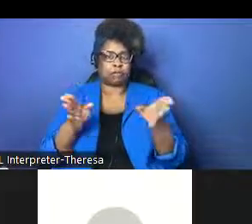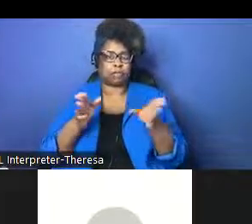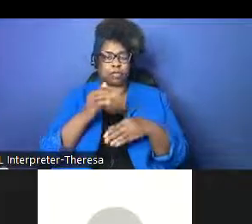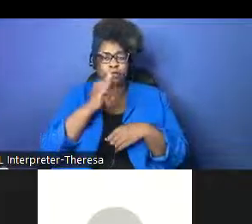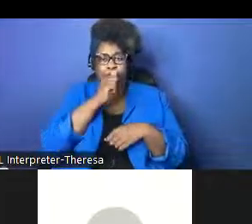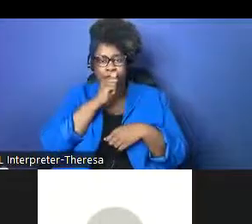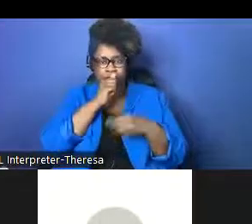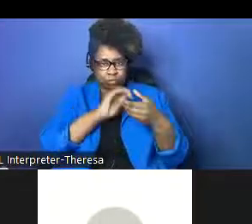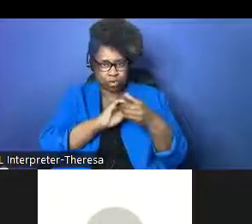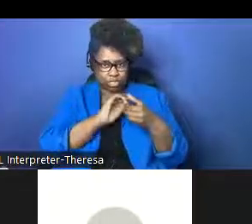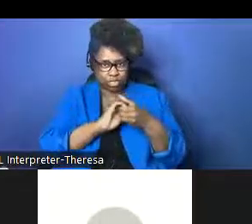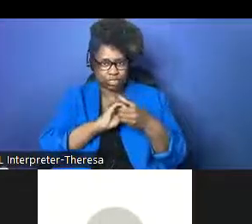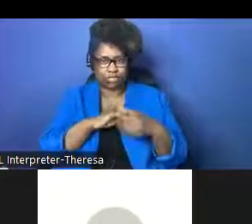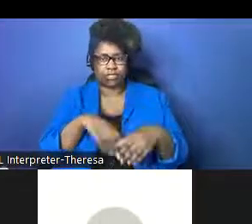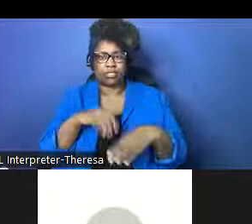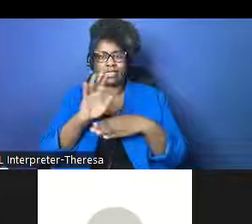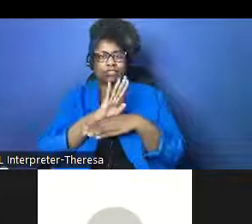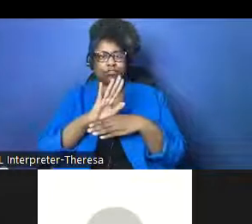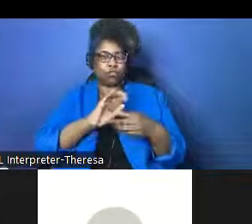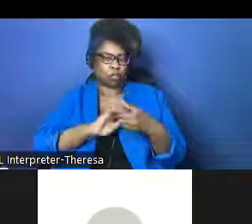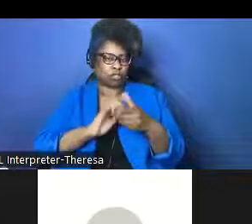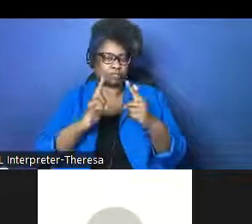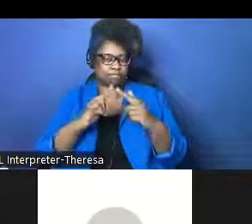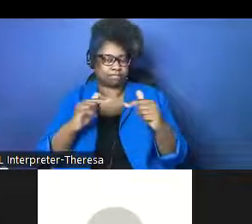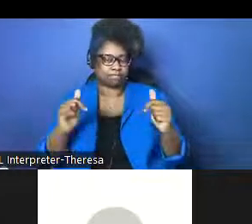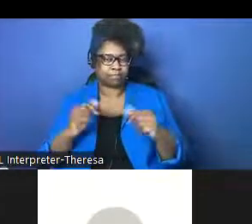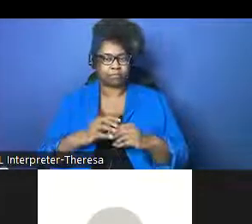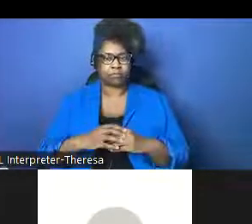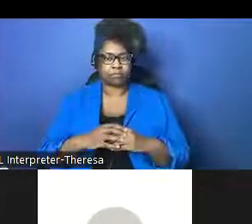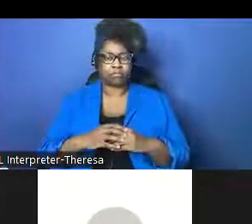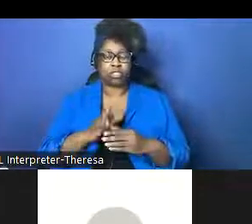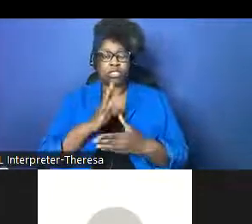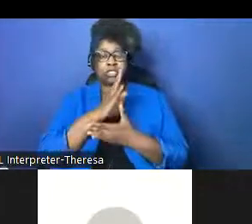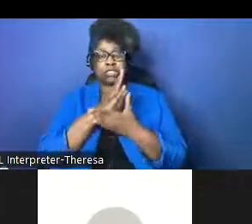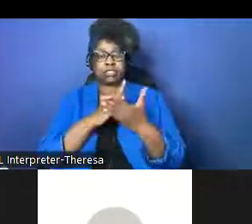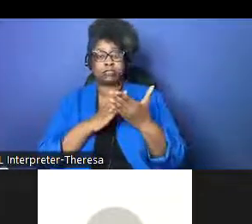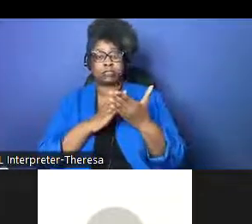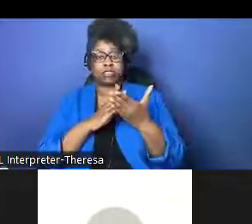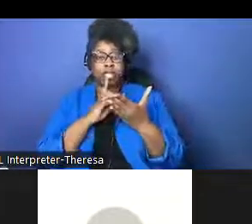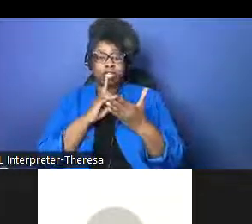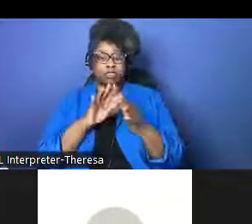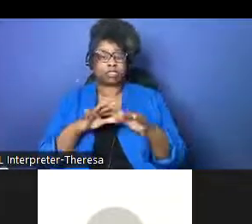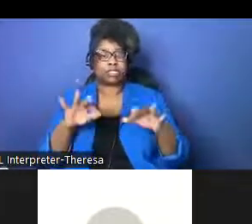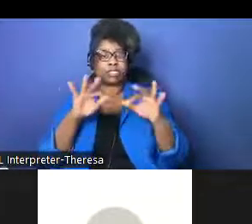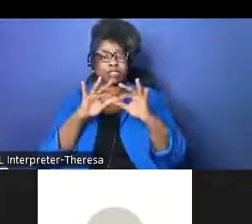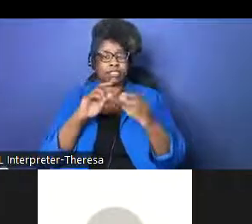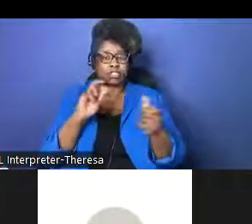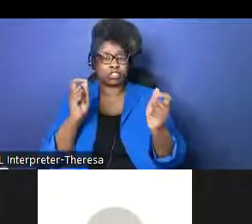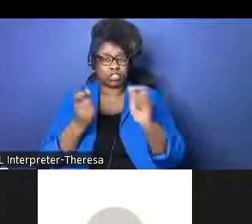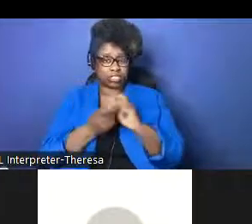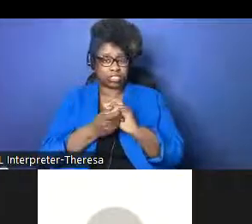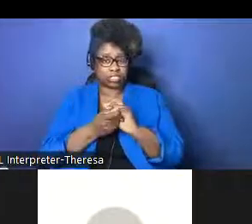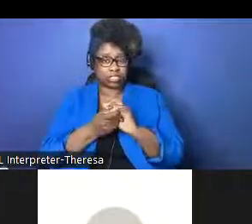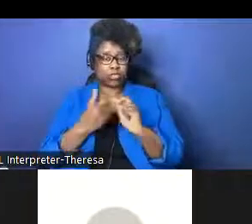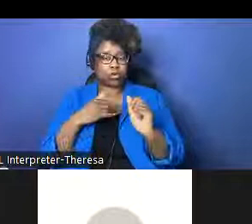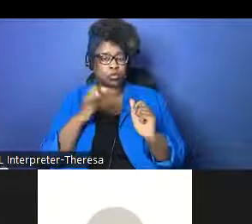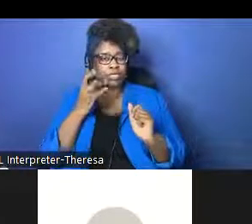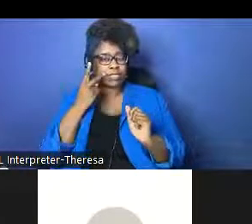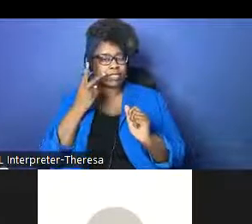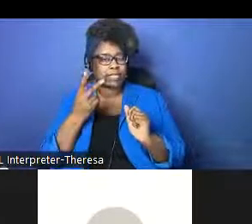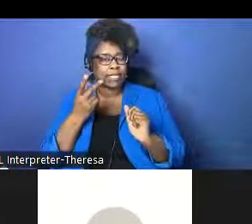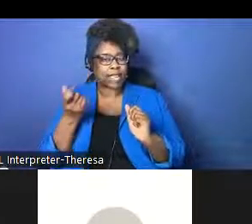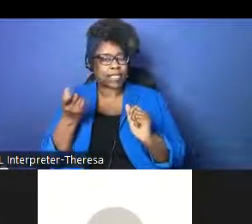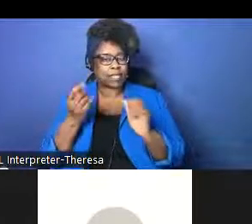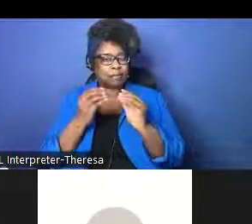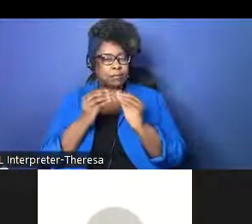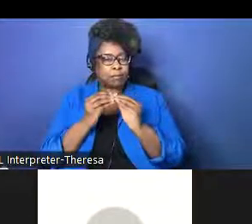institutional partnerships, etc. So some of the actual key changes on the ground that we can see get a bit more